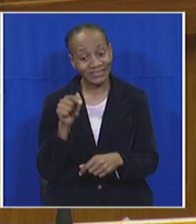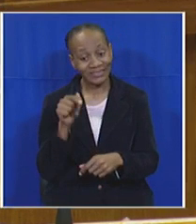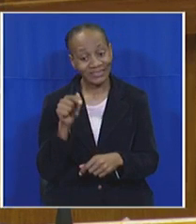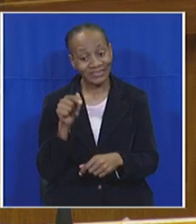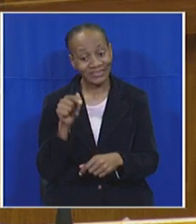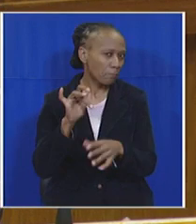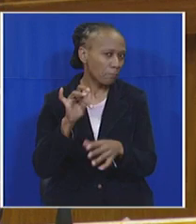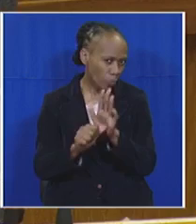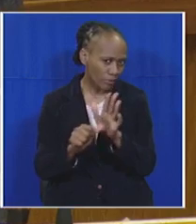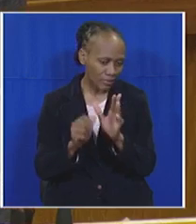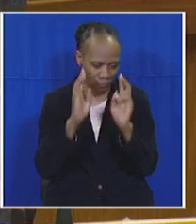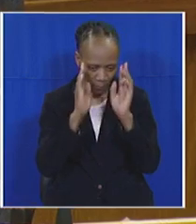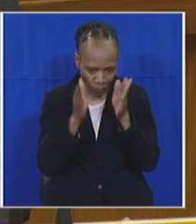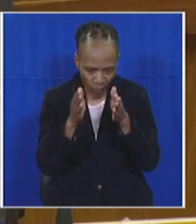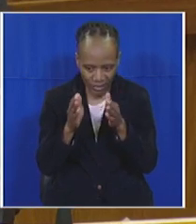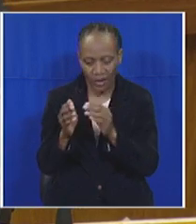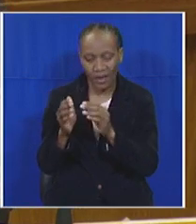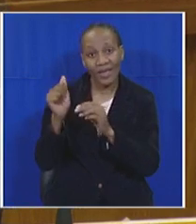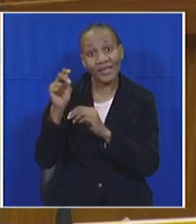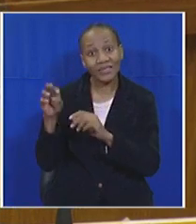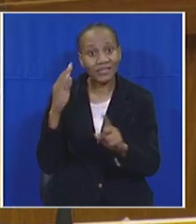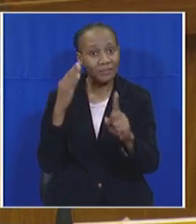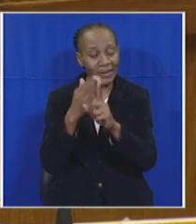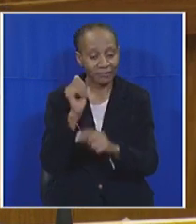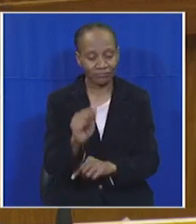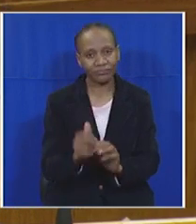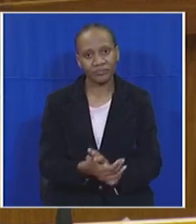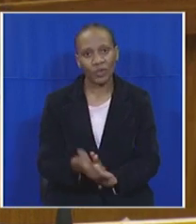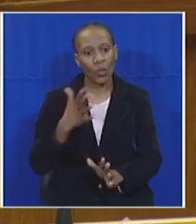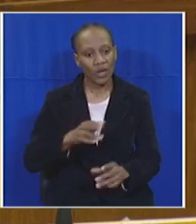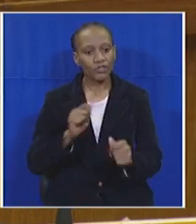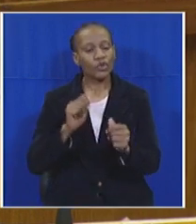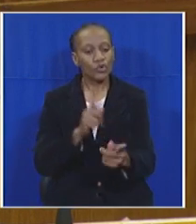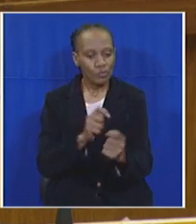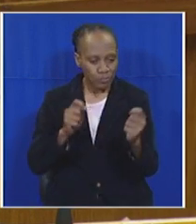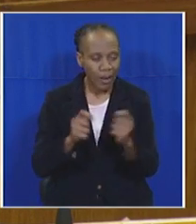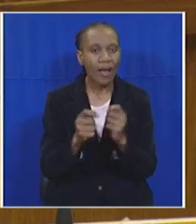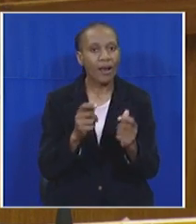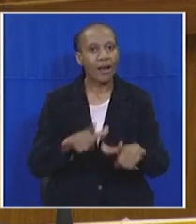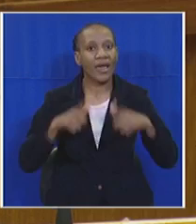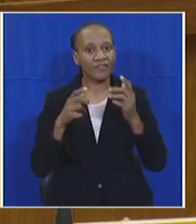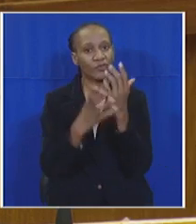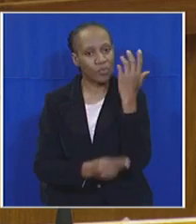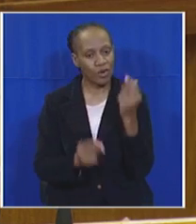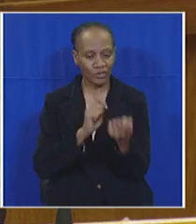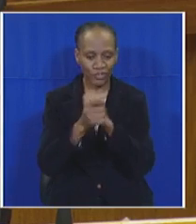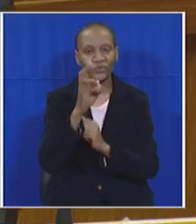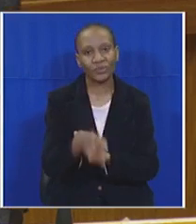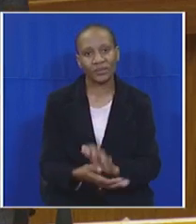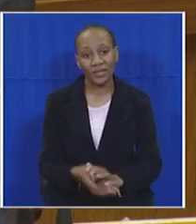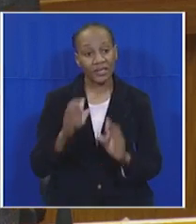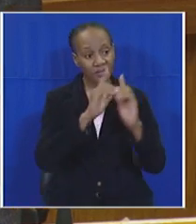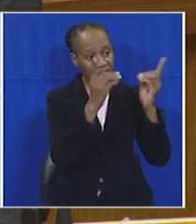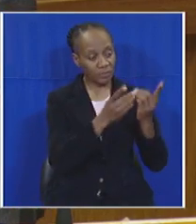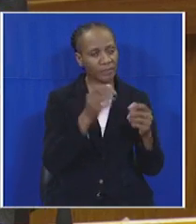African National Congress. Transformation agenda in creating better life for the poor. The department plans to provide